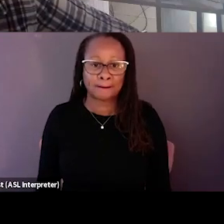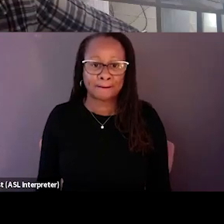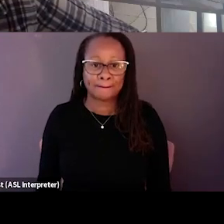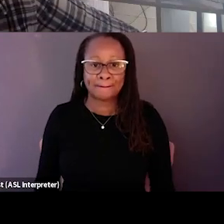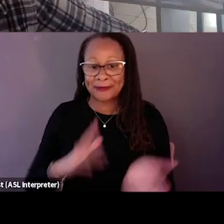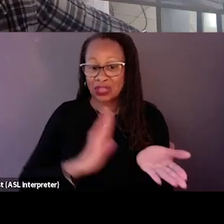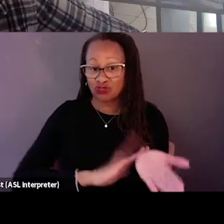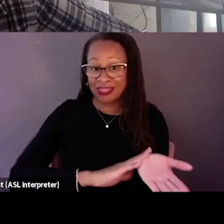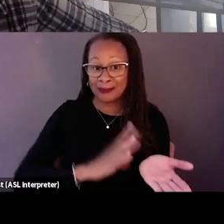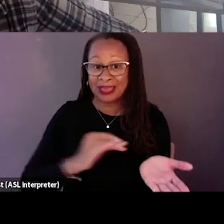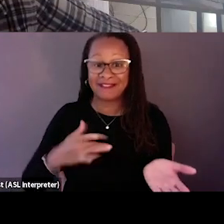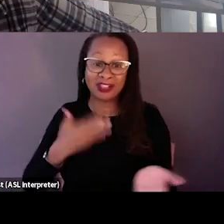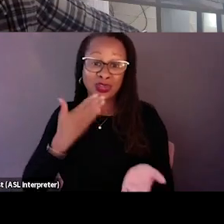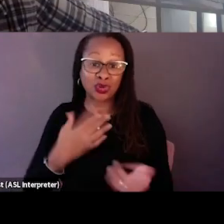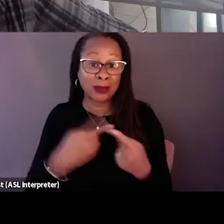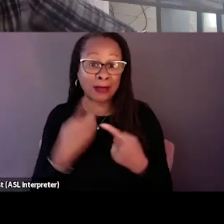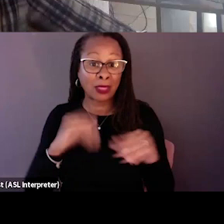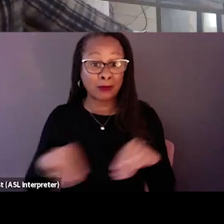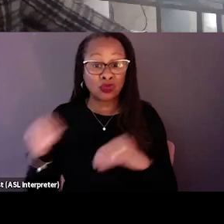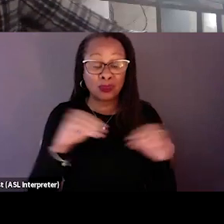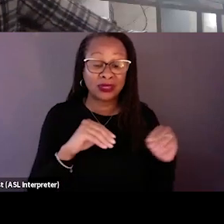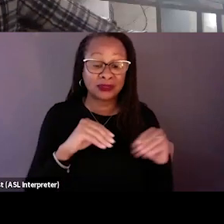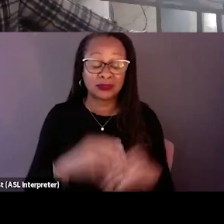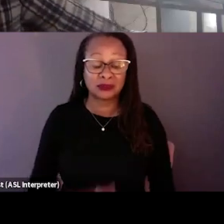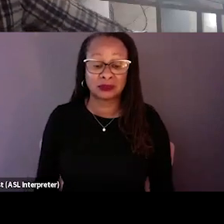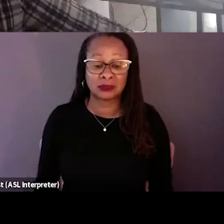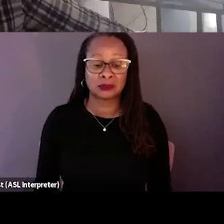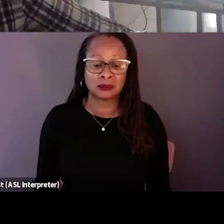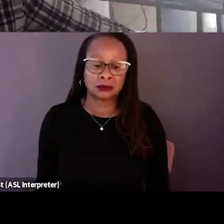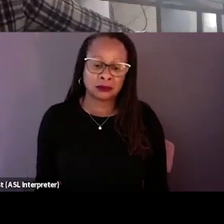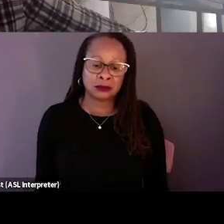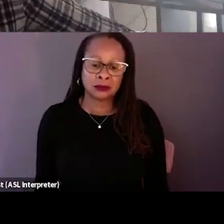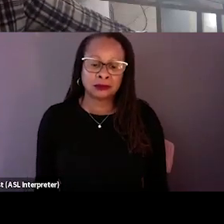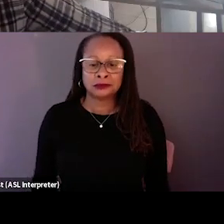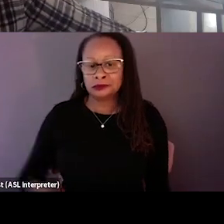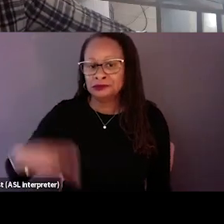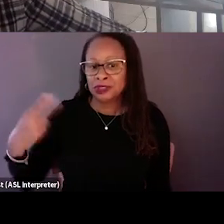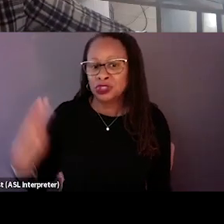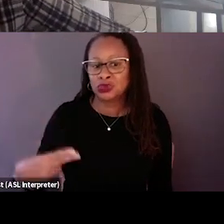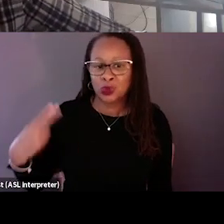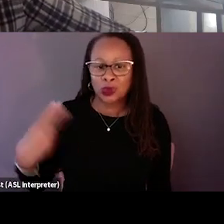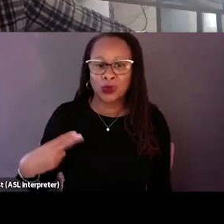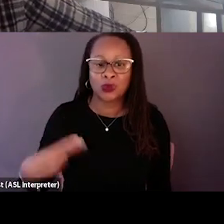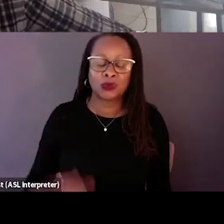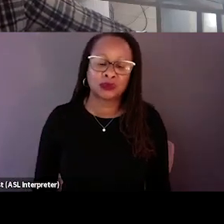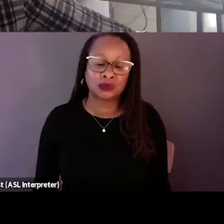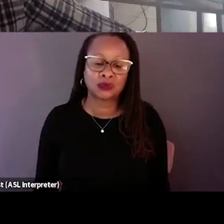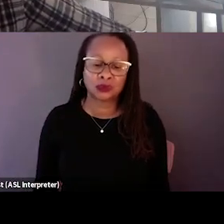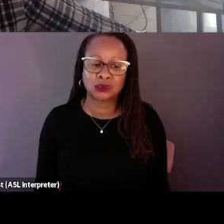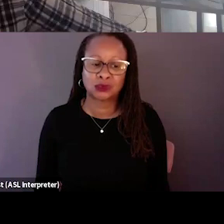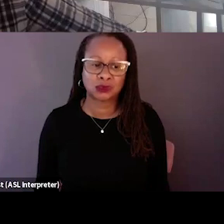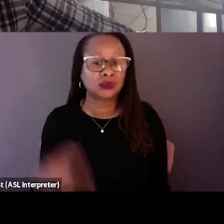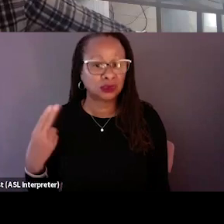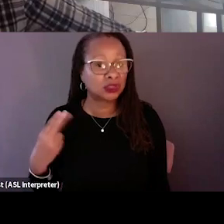rhythm and feeling good about your movement. Right. It's a historical, it's a